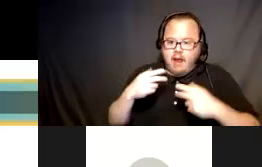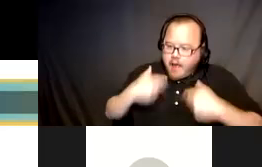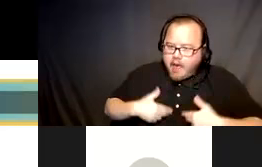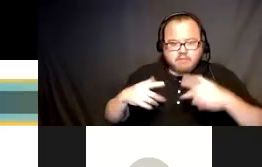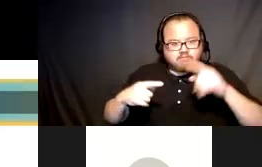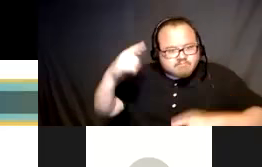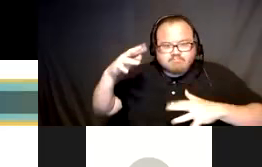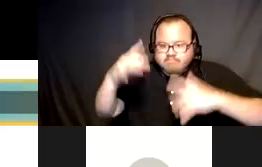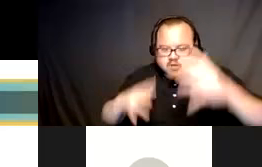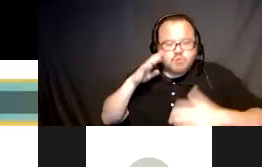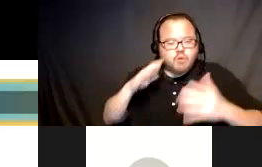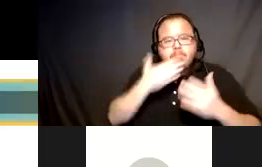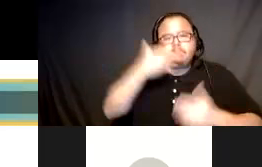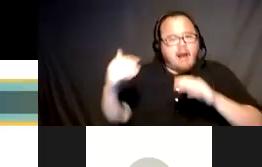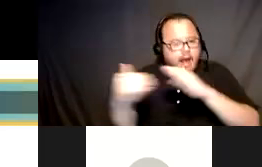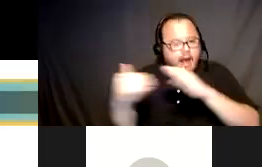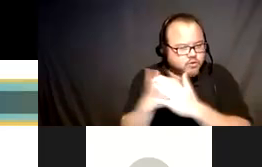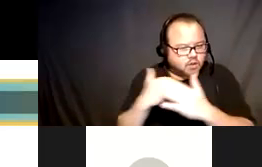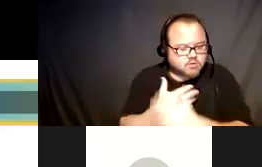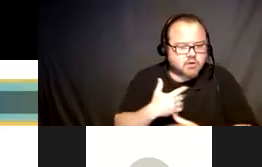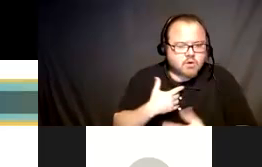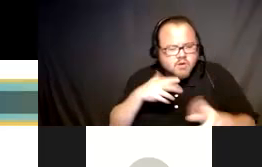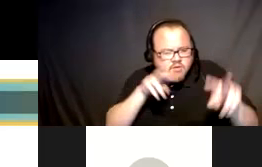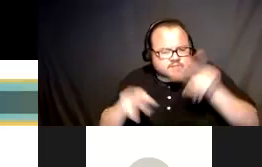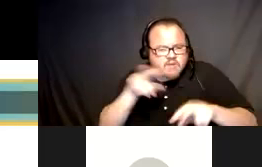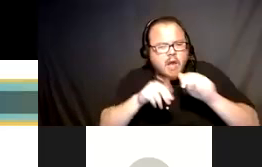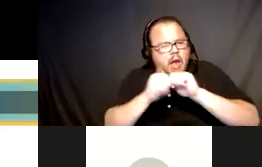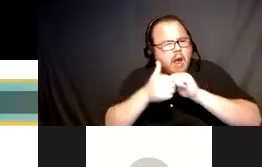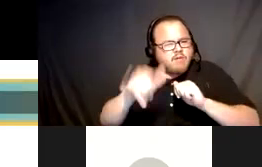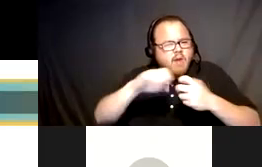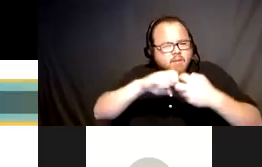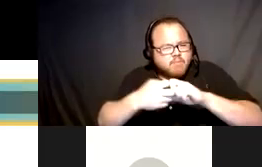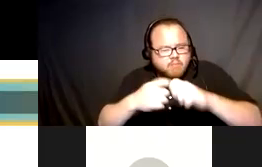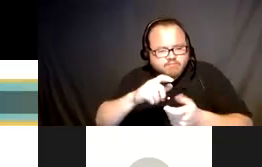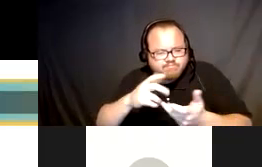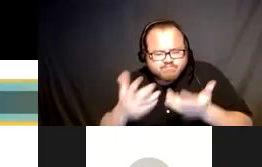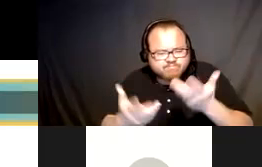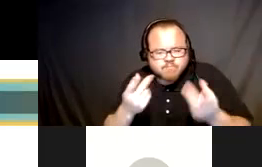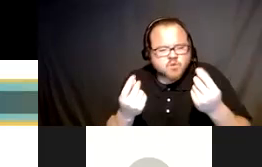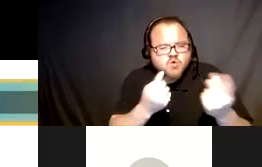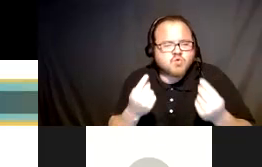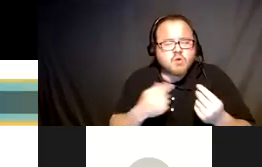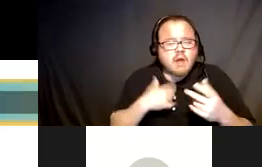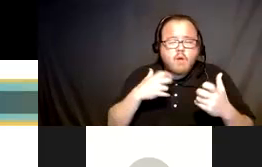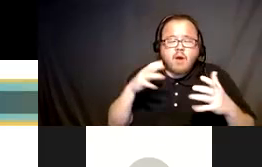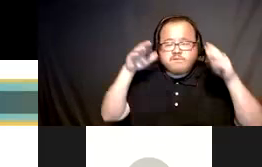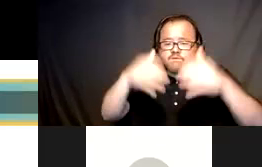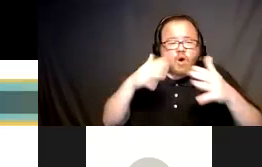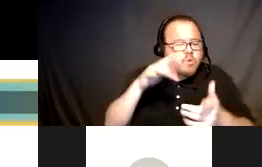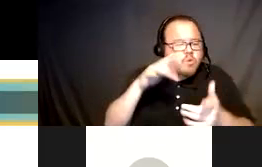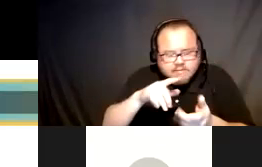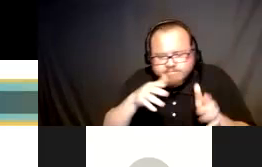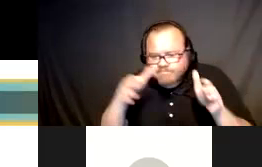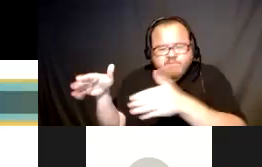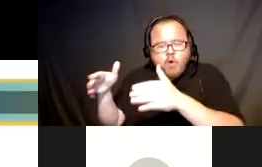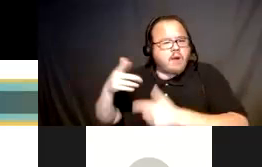access. So we want to link how we are looking at the problem, and now we'll shift our focus to see what solutions our